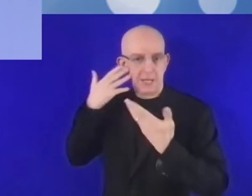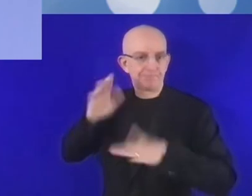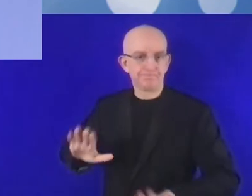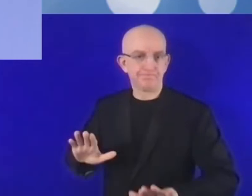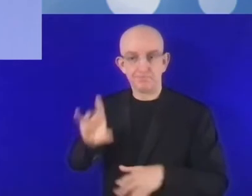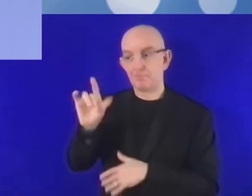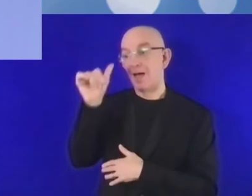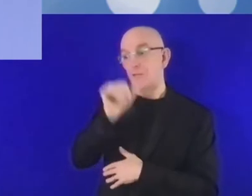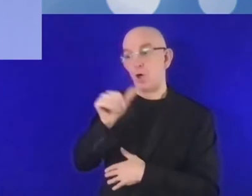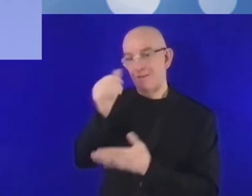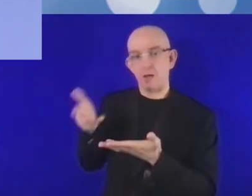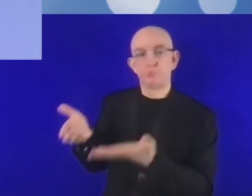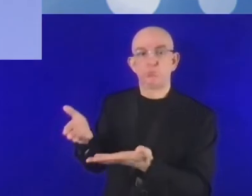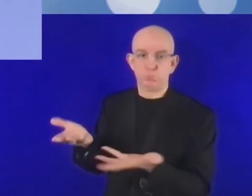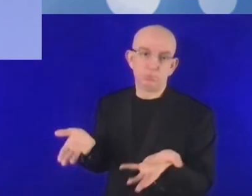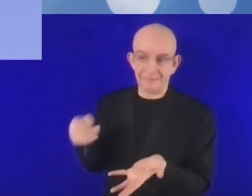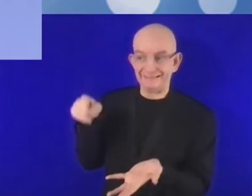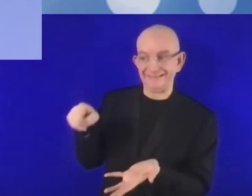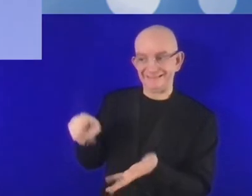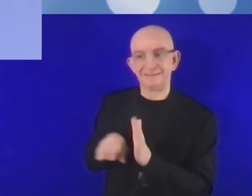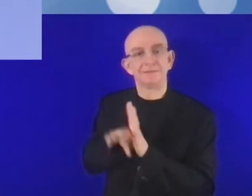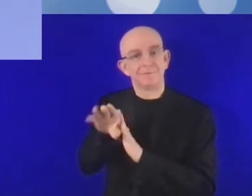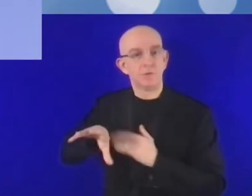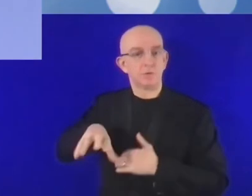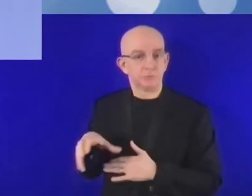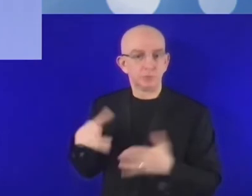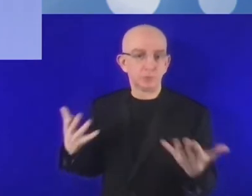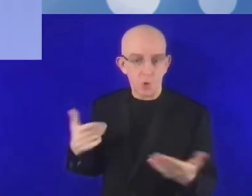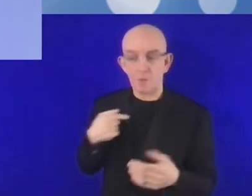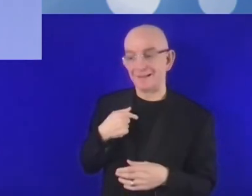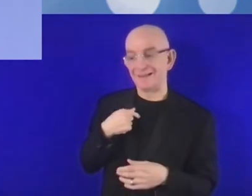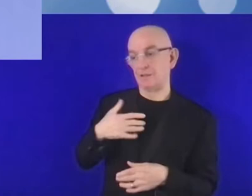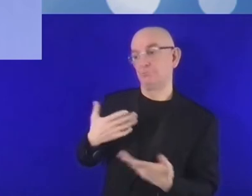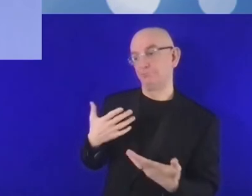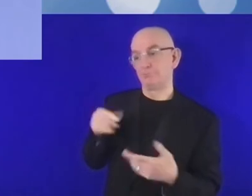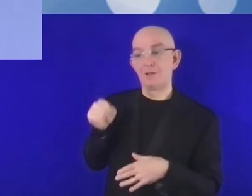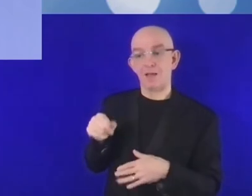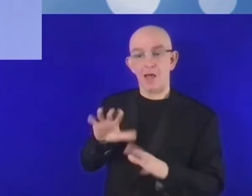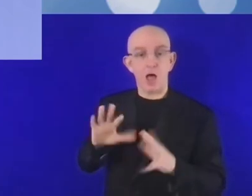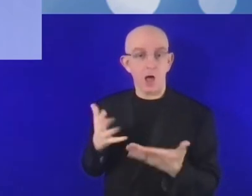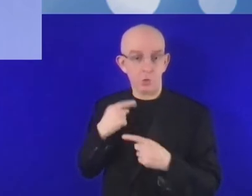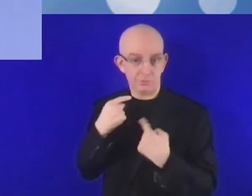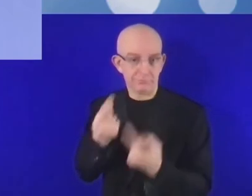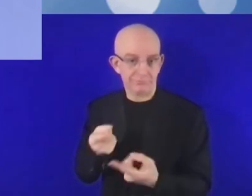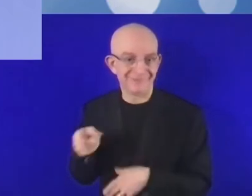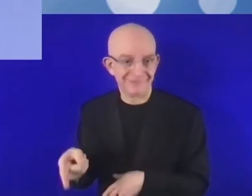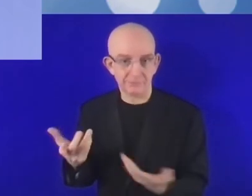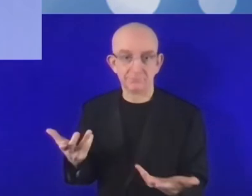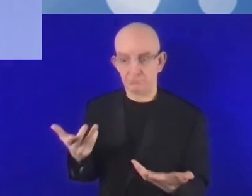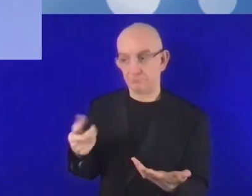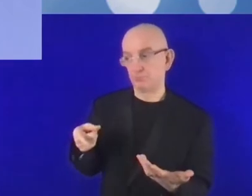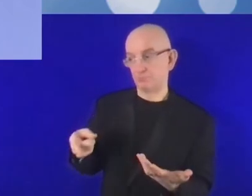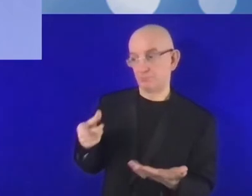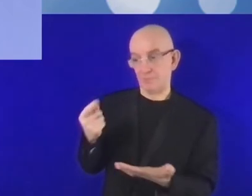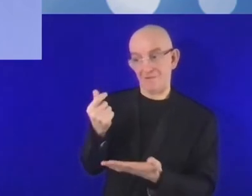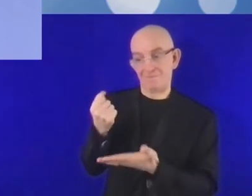can cause startup ecosystem weak and most startups struggling to realize their dream due to